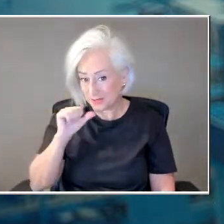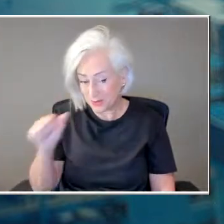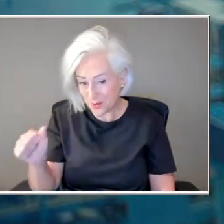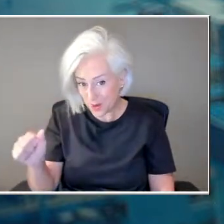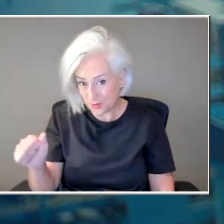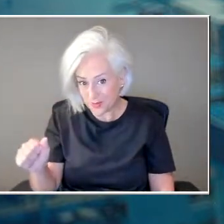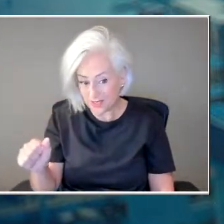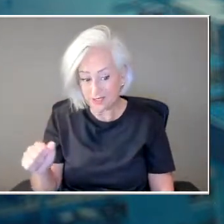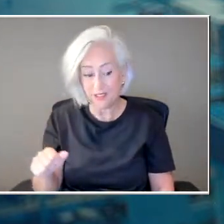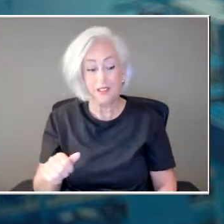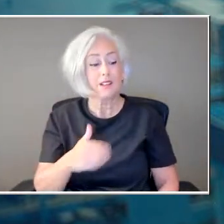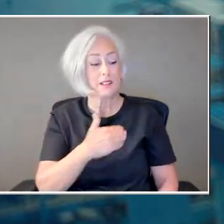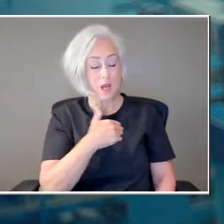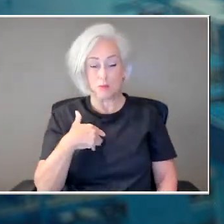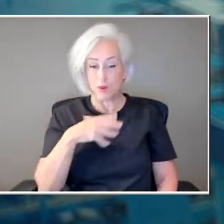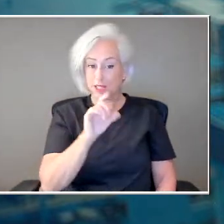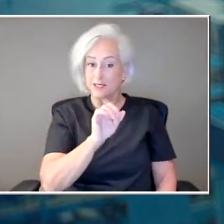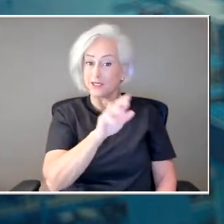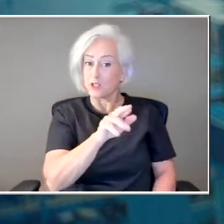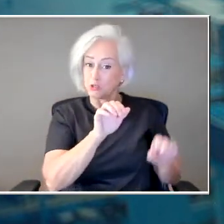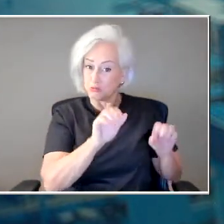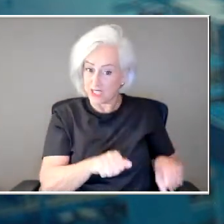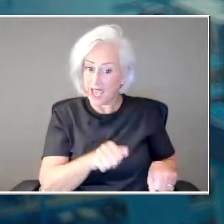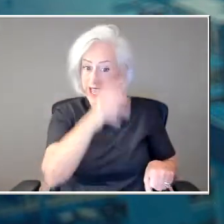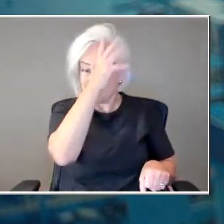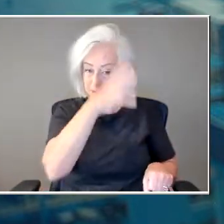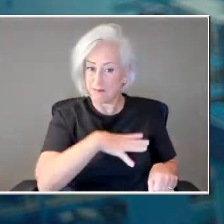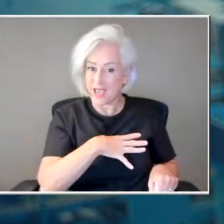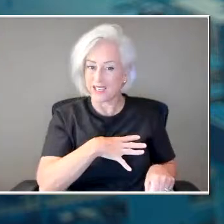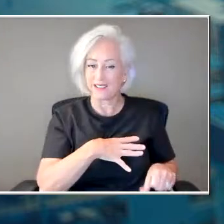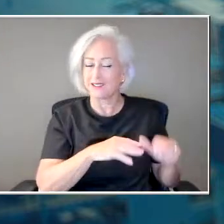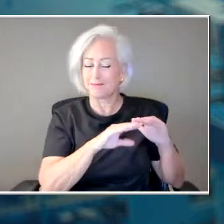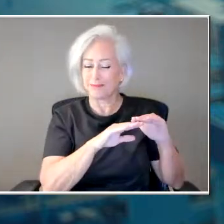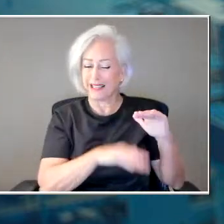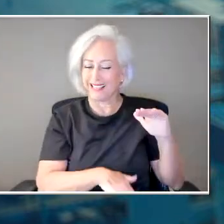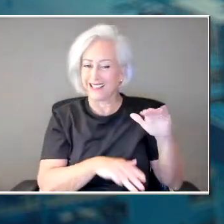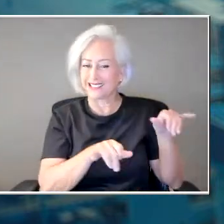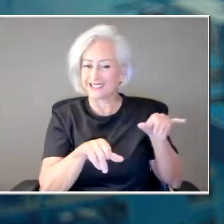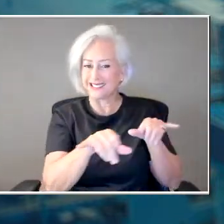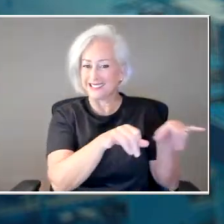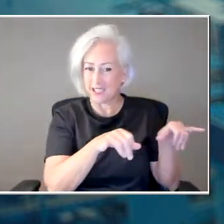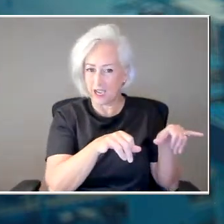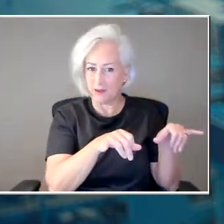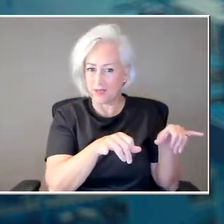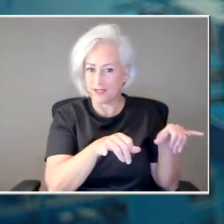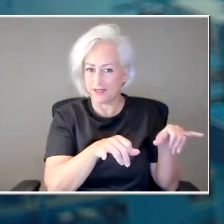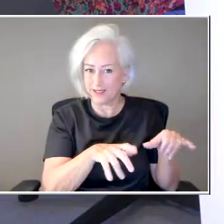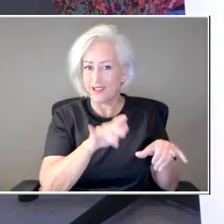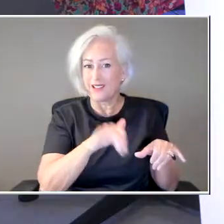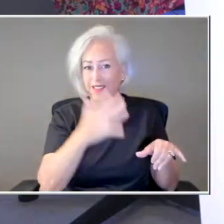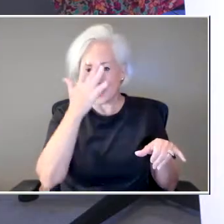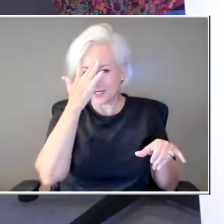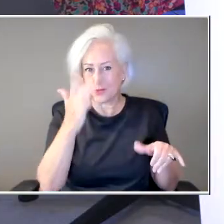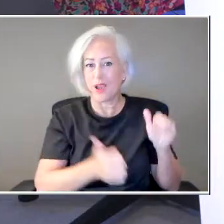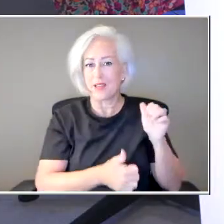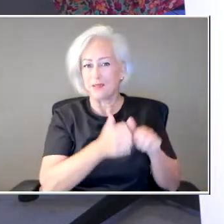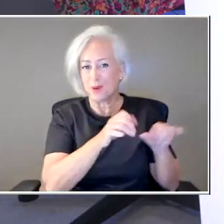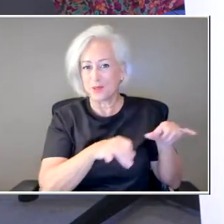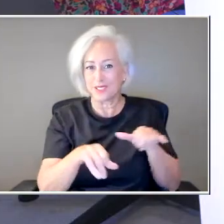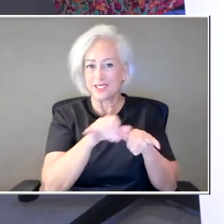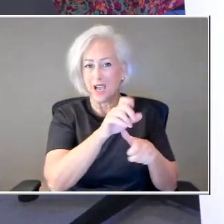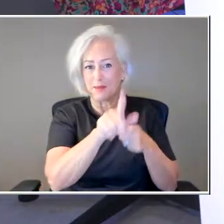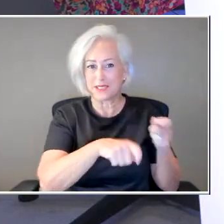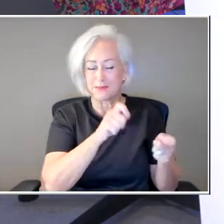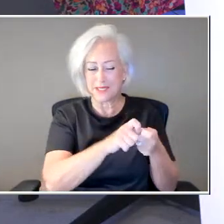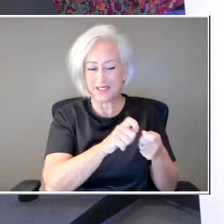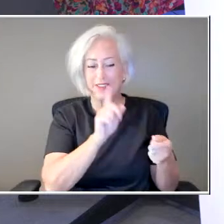men, it's much less common, and that's where it's the most common cancer specific to women. I'm glad he asked that because I was wondering the same